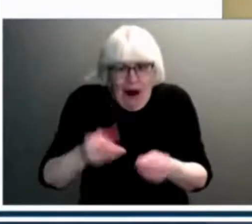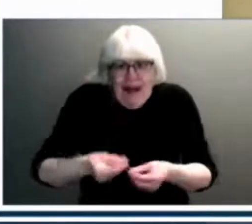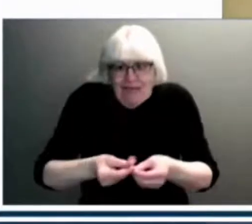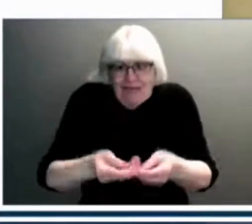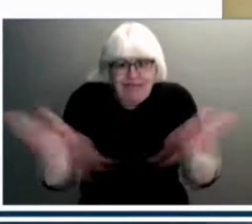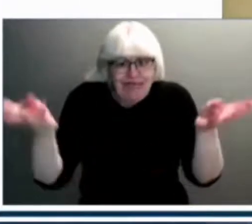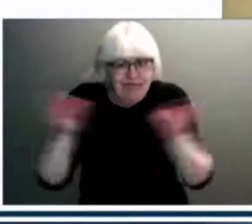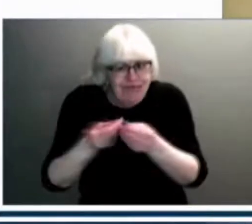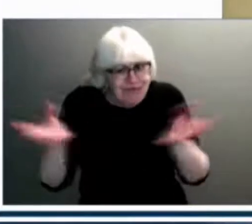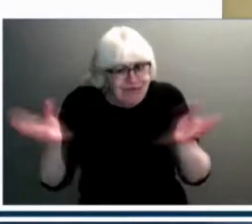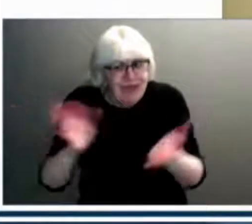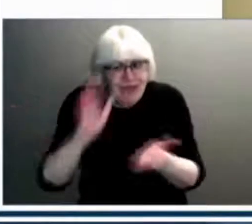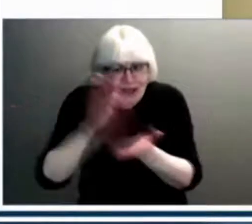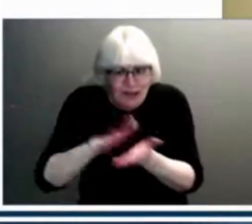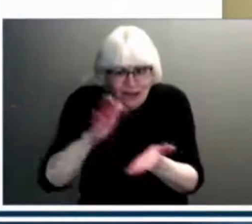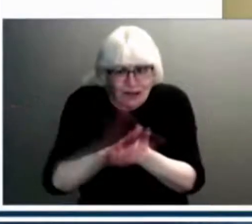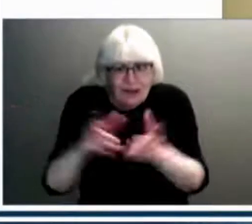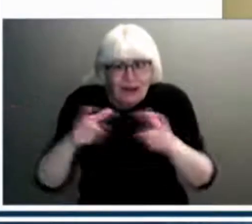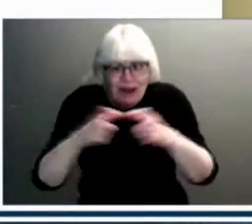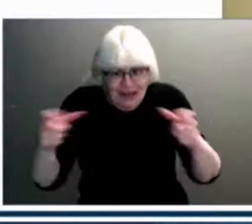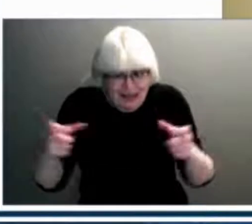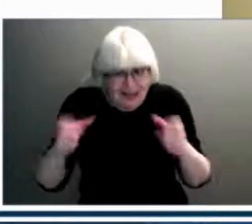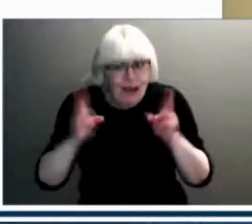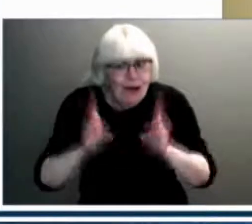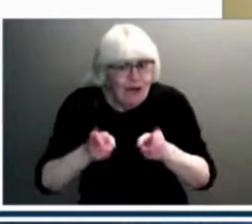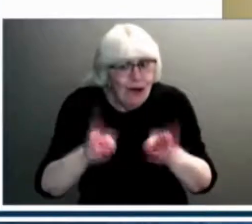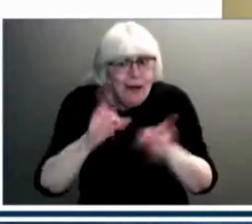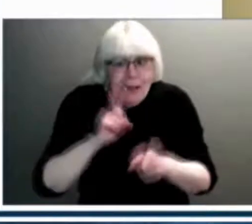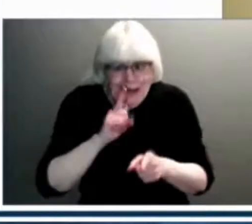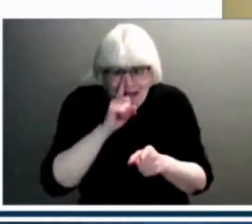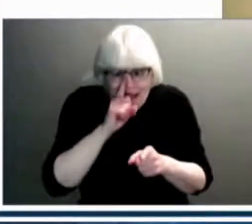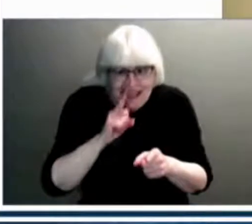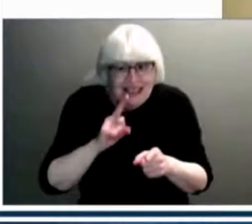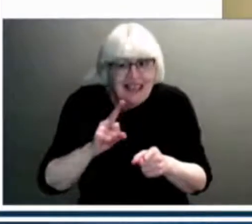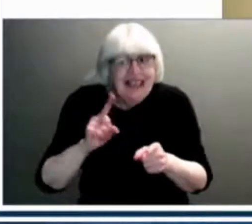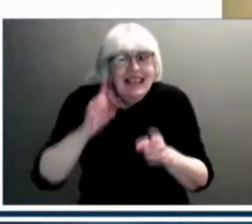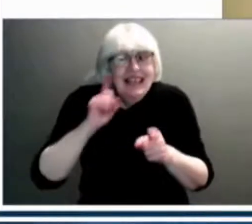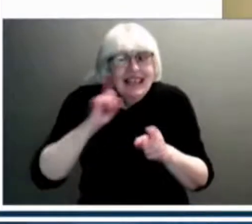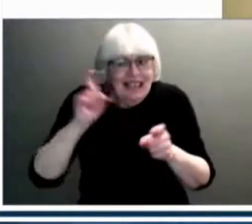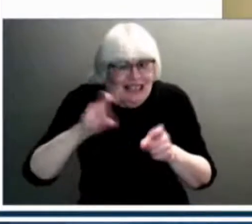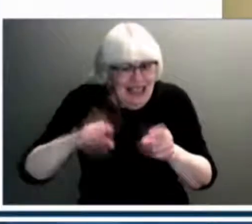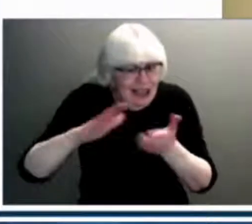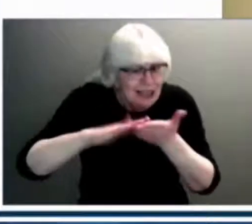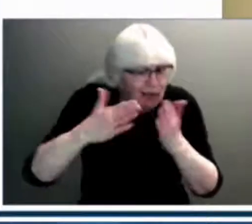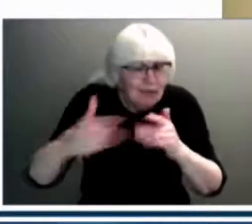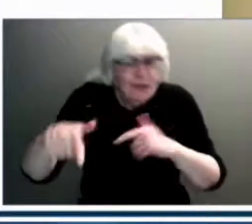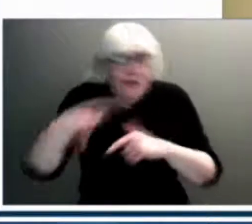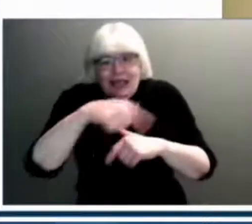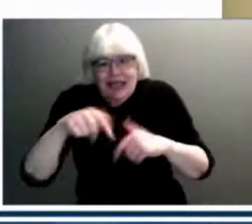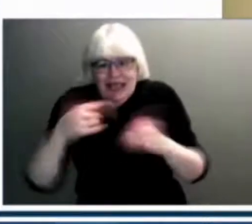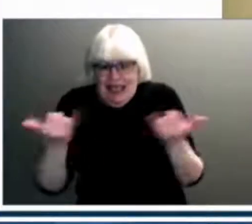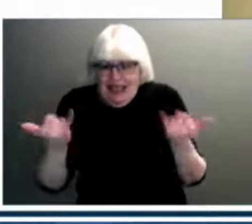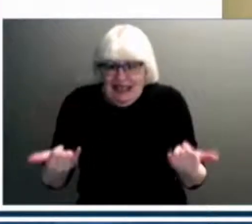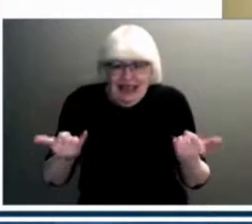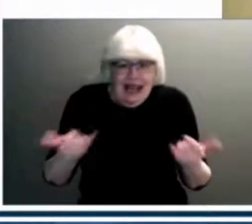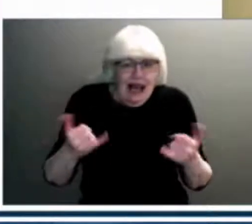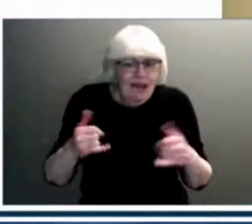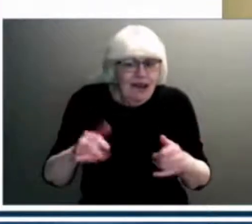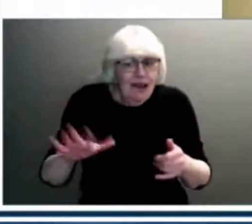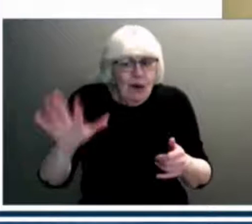make more tests available to the community. But right now, we have just over 1 million tests in the